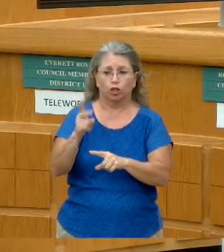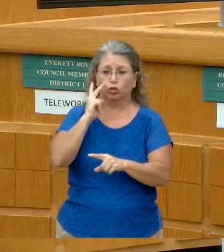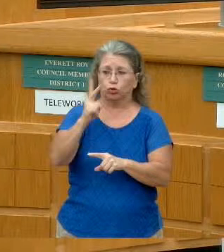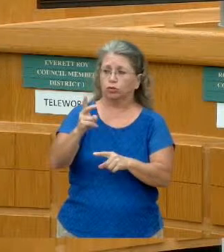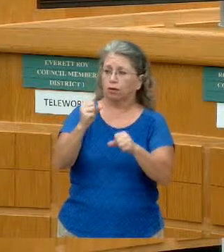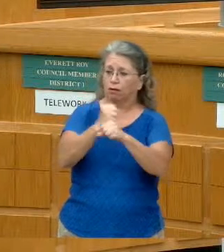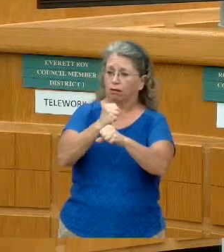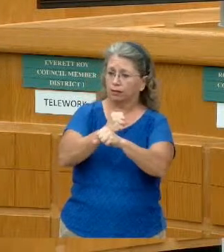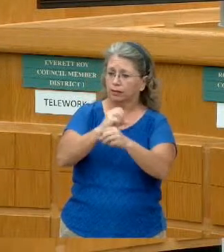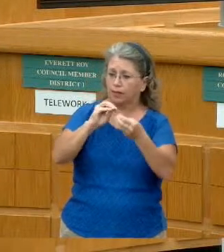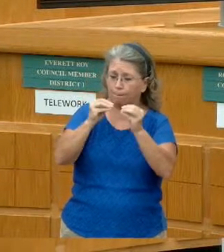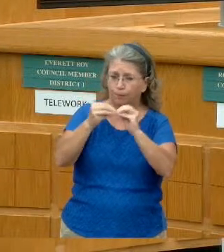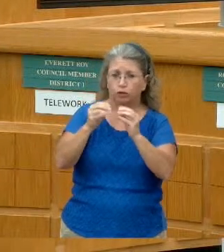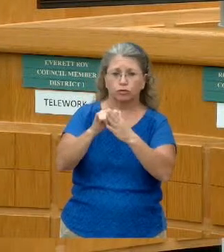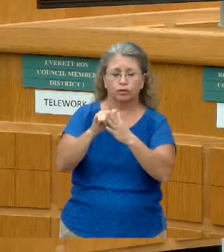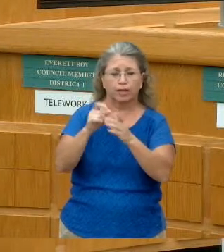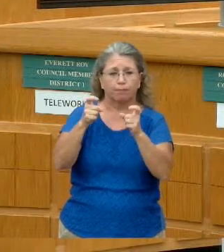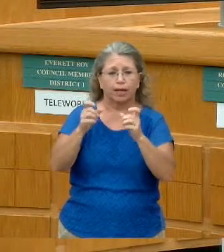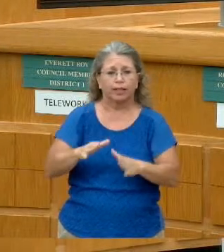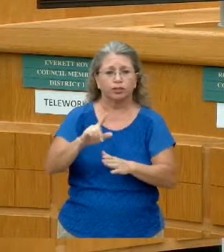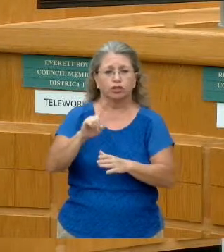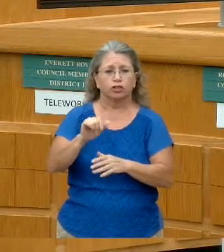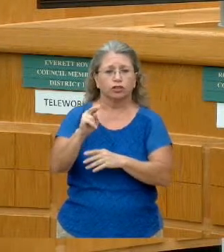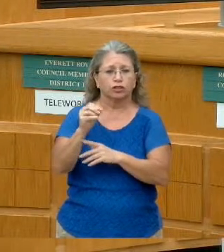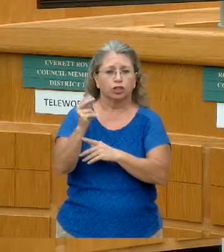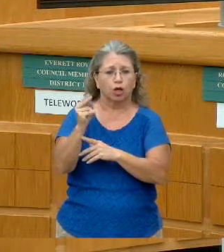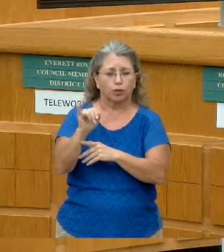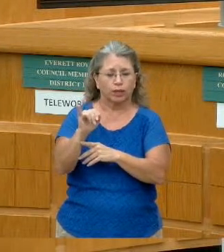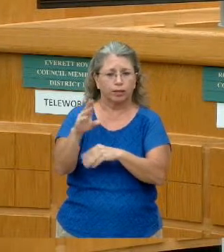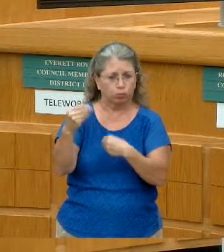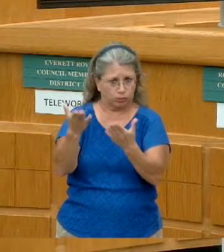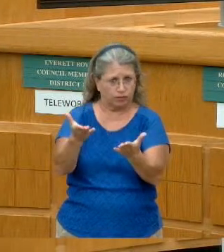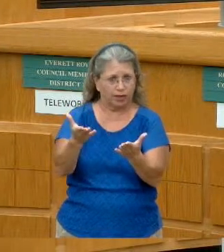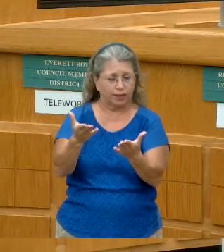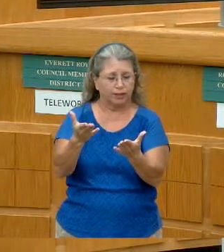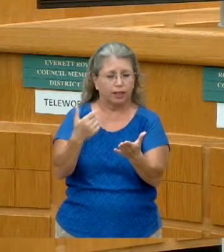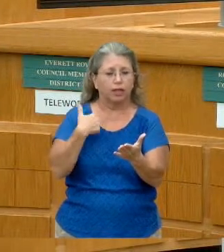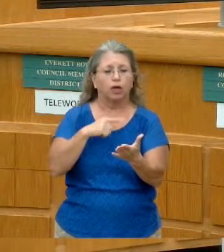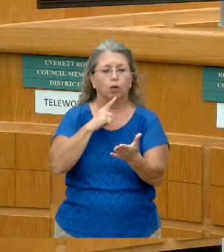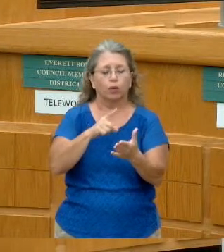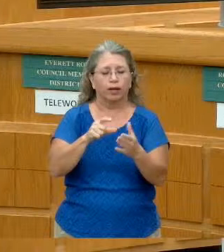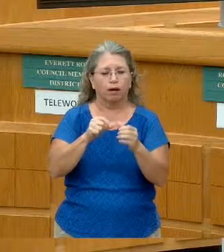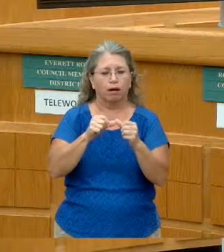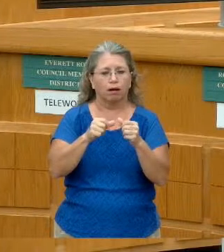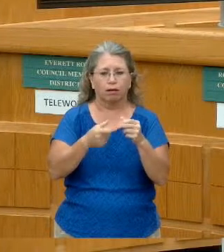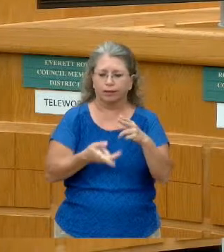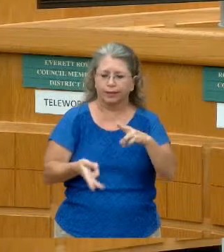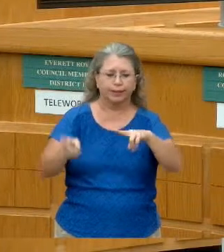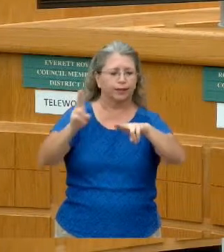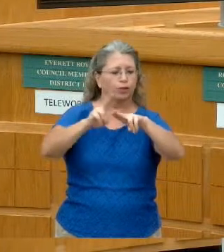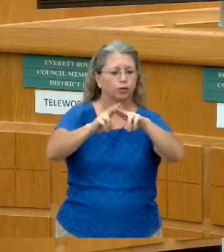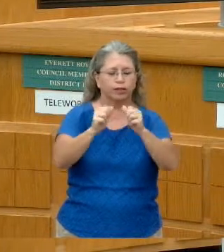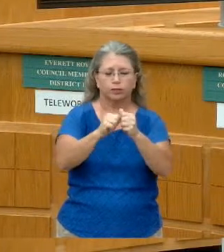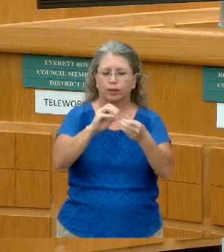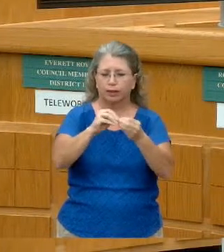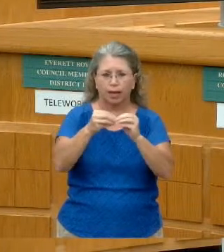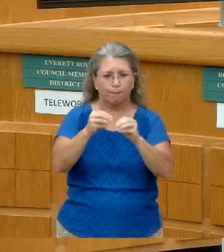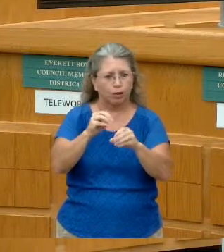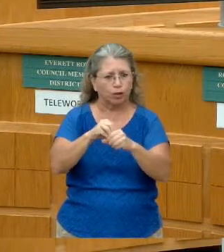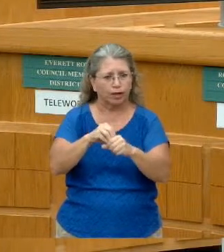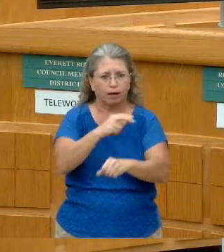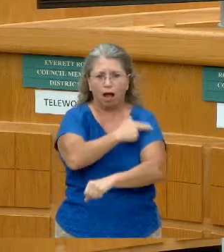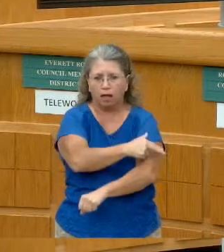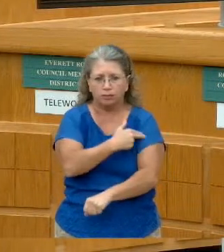Zanoni has presented to you. We are continuing to increase in our hospitalizations, causing